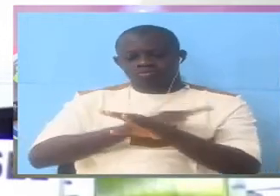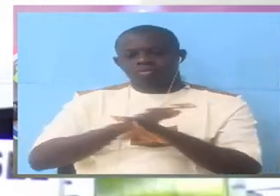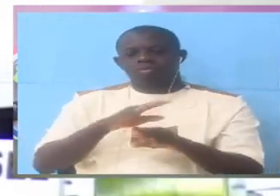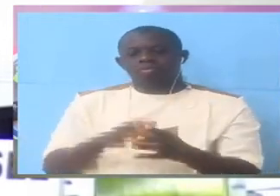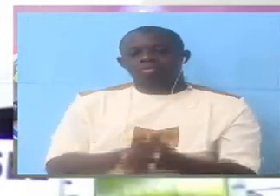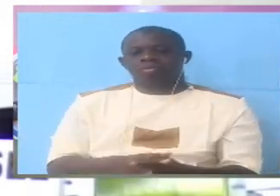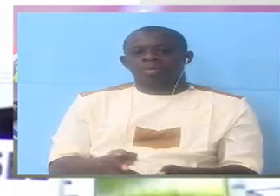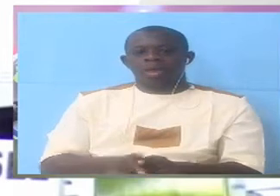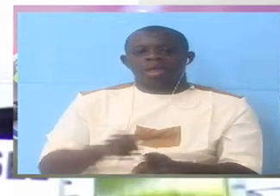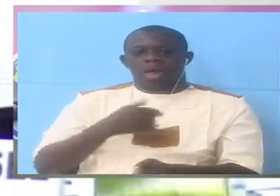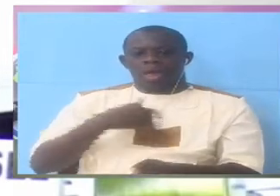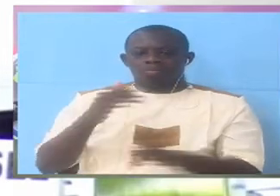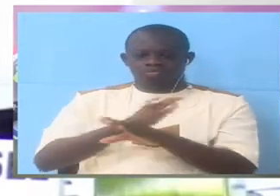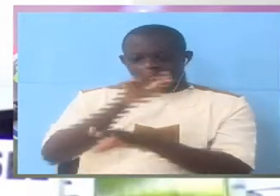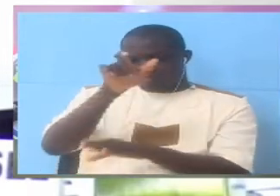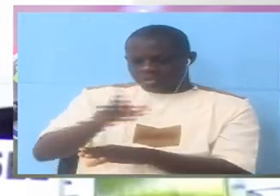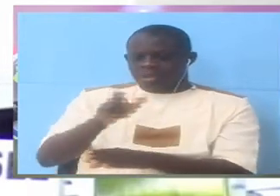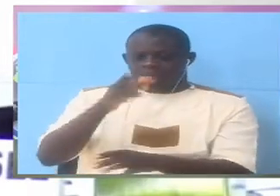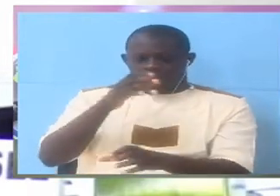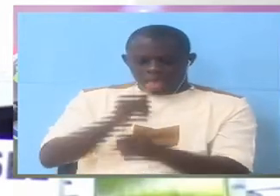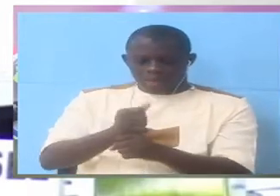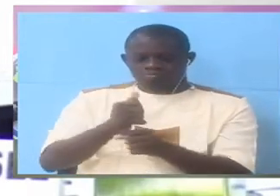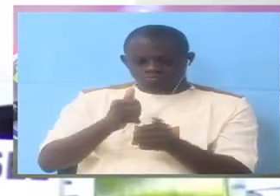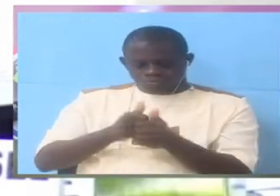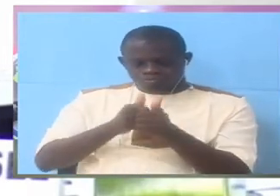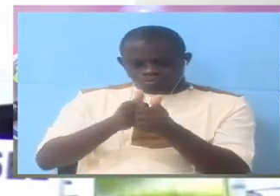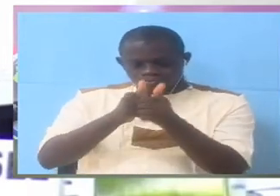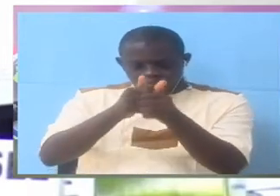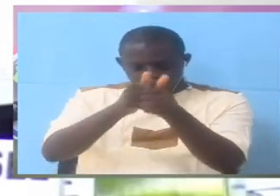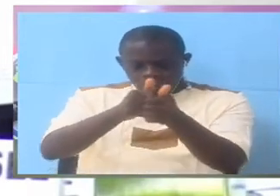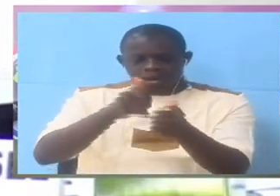I was escorted to that big office.